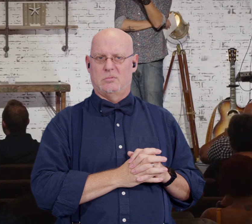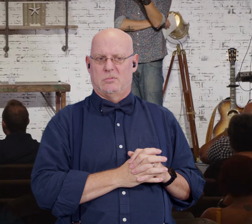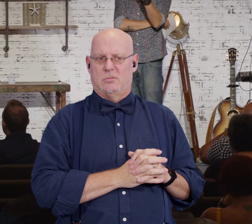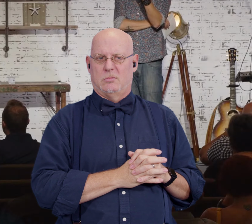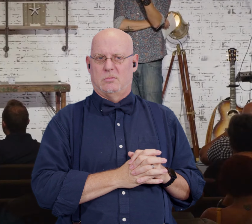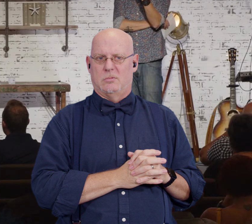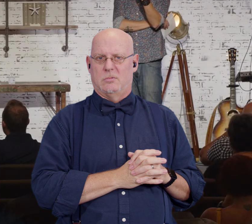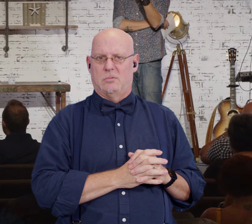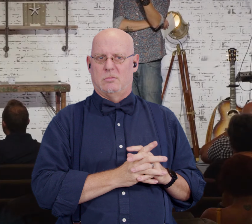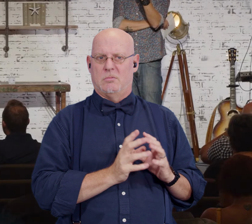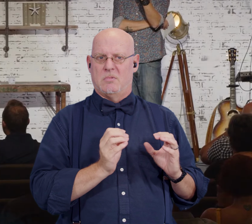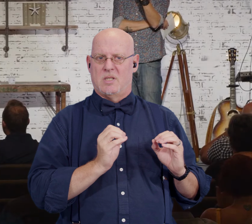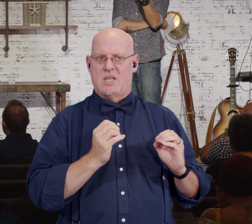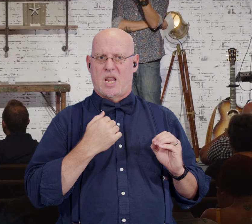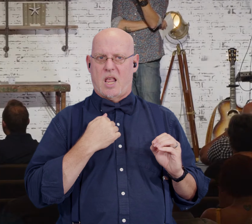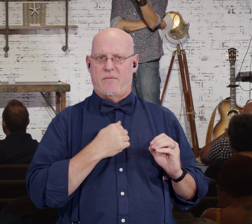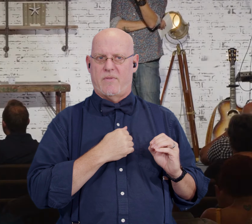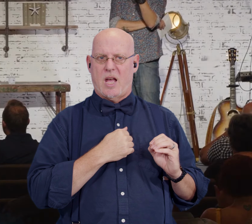none of us